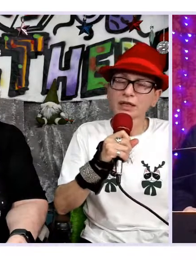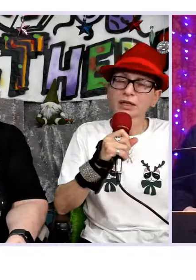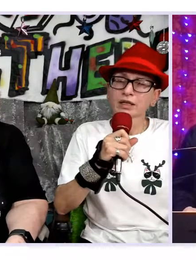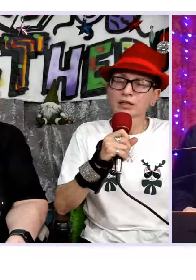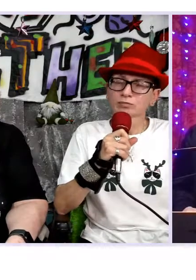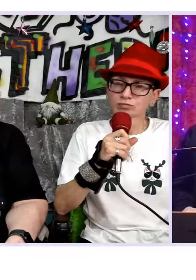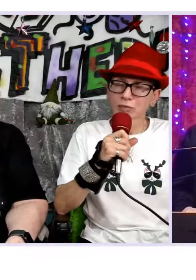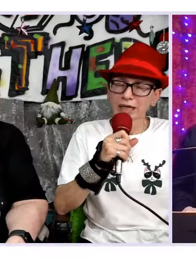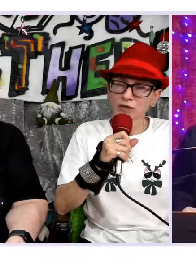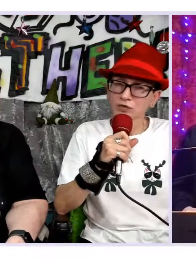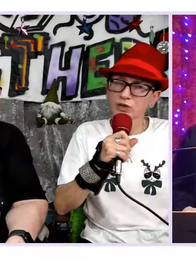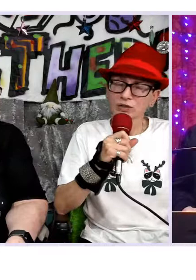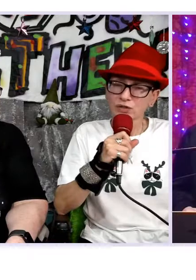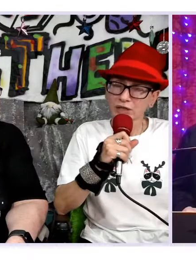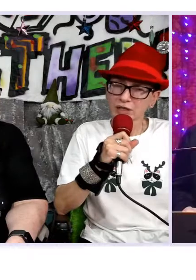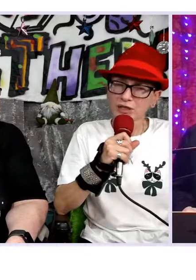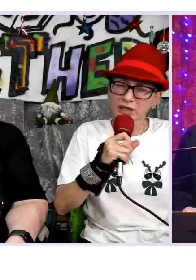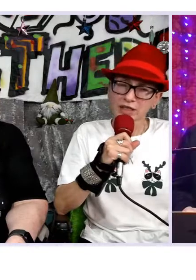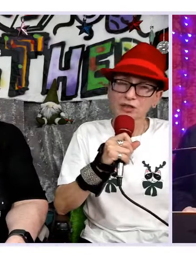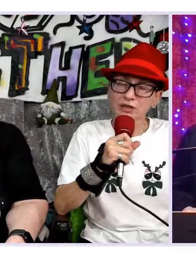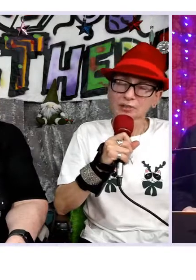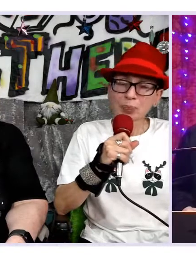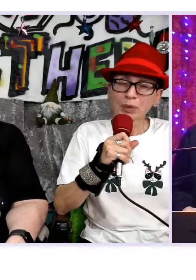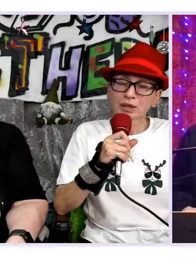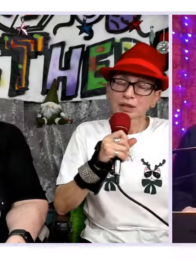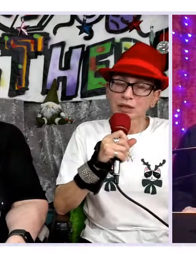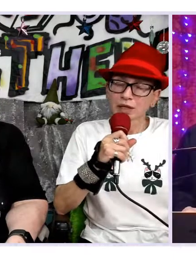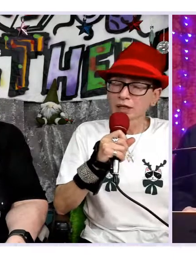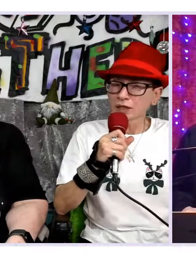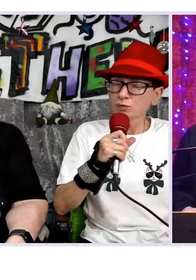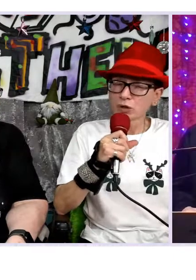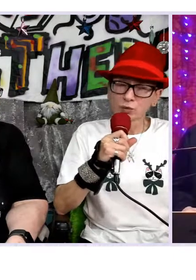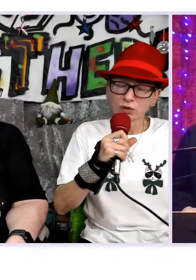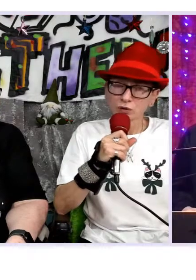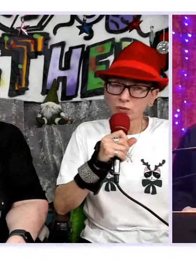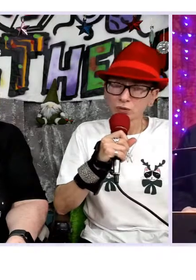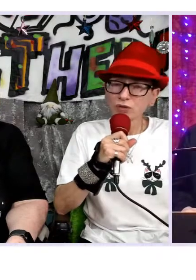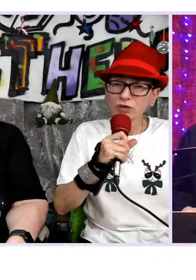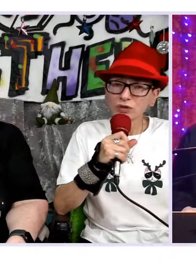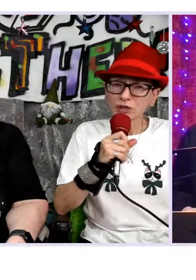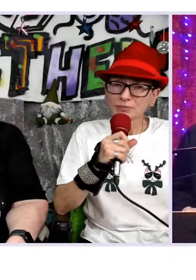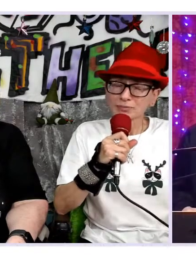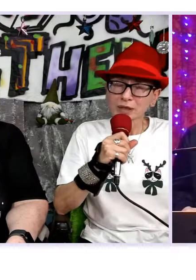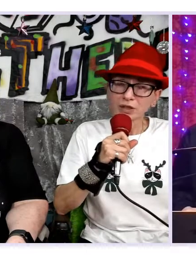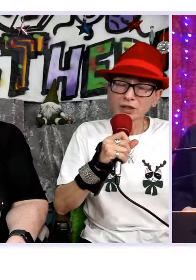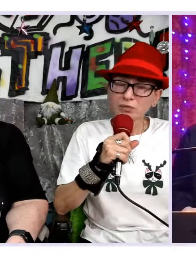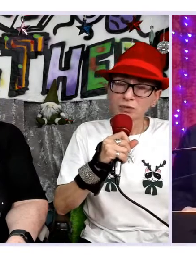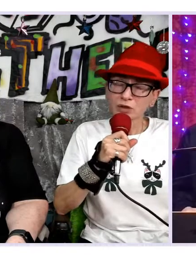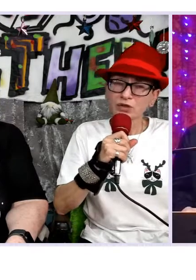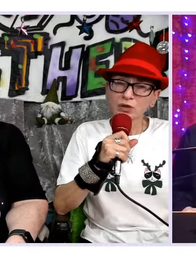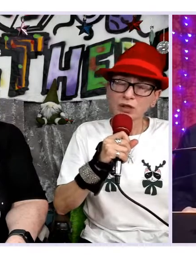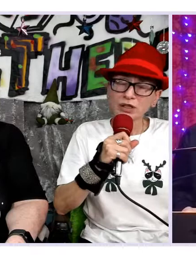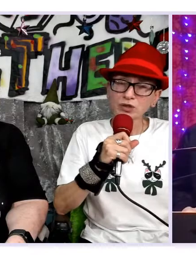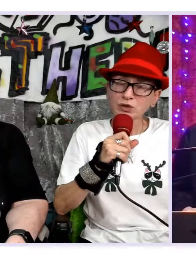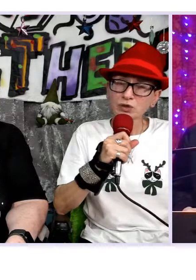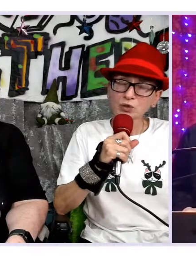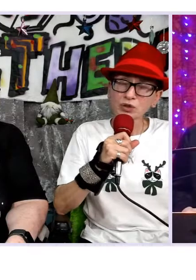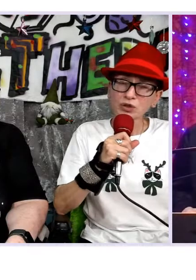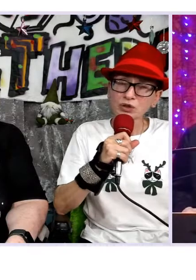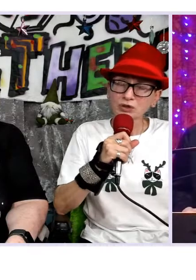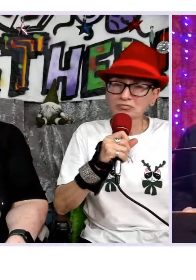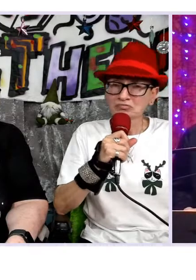enthusiastic activist and actor, and has mild cerebral palsy. And he, so they're